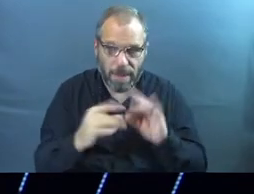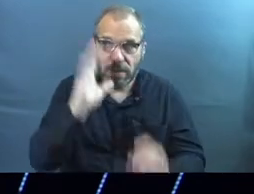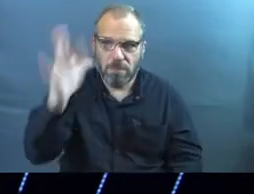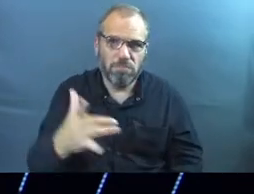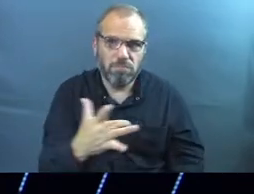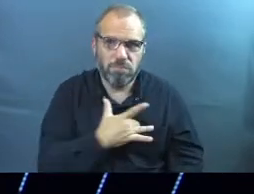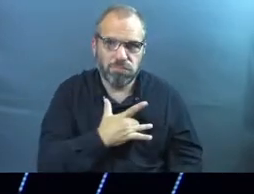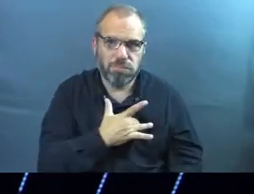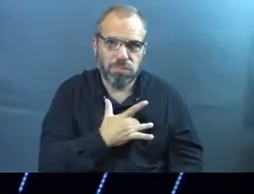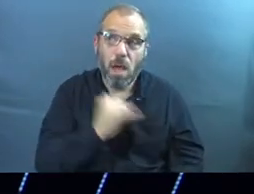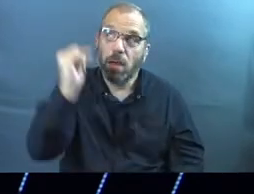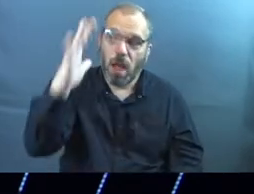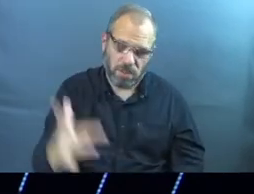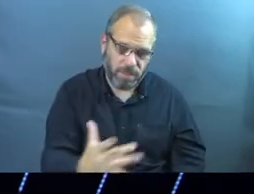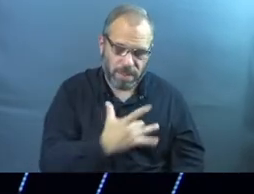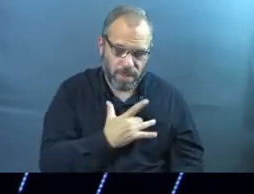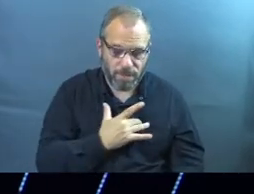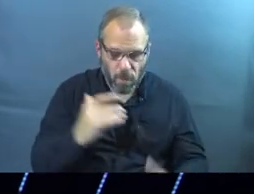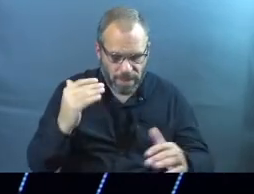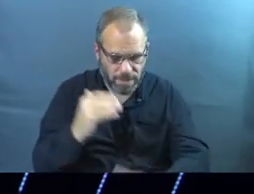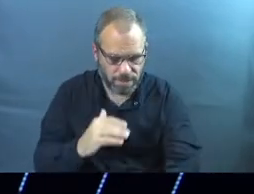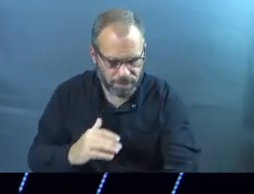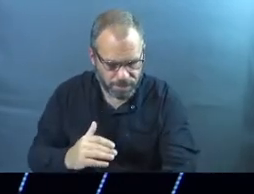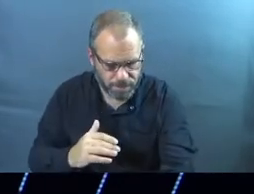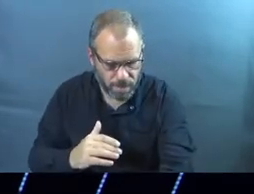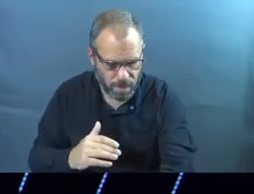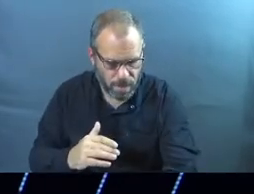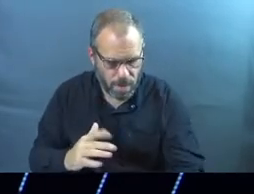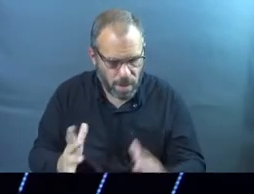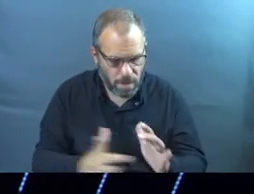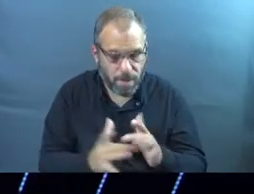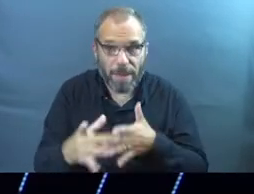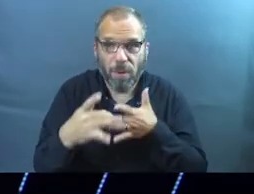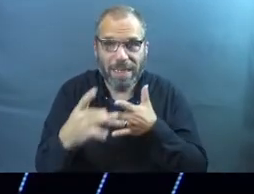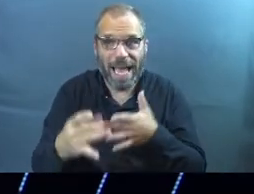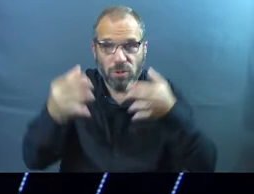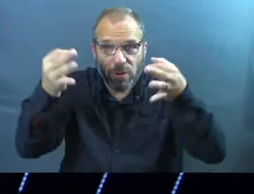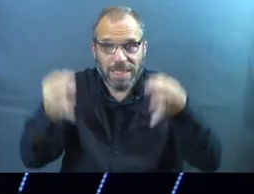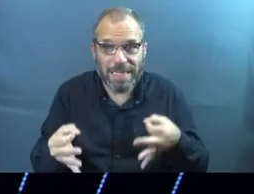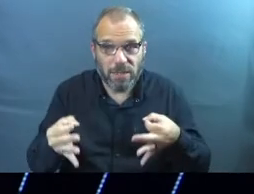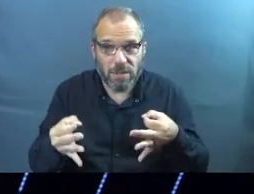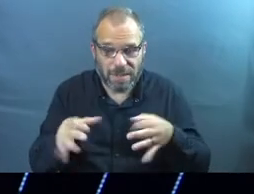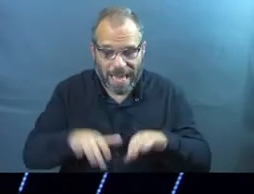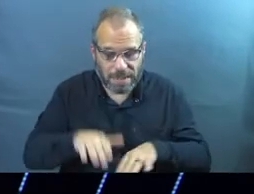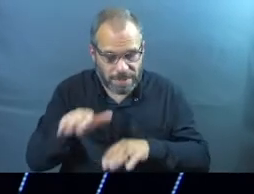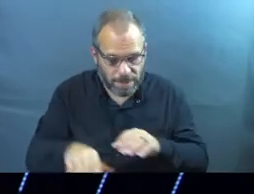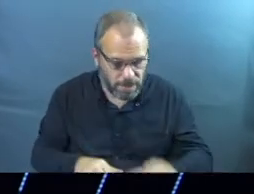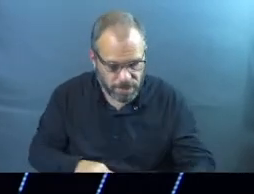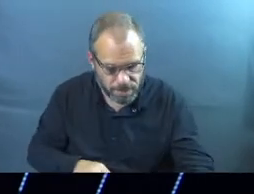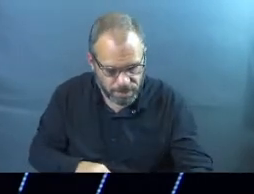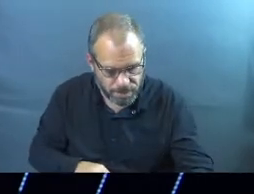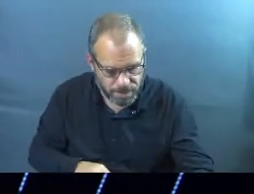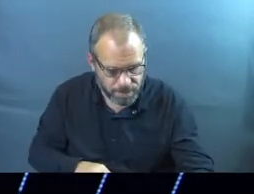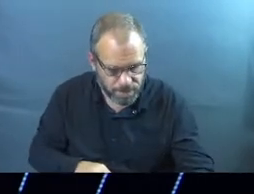God speak to me. Next verse. The Bible guides your decisions and steps.